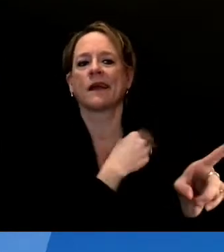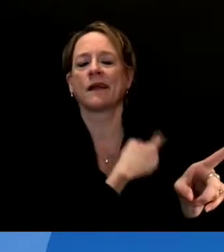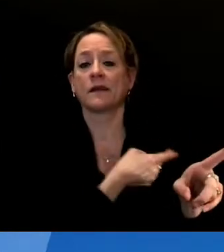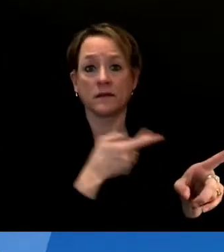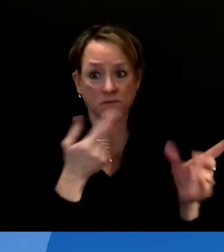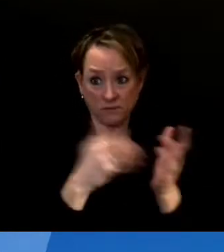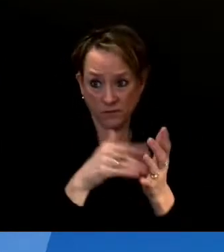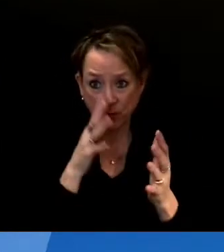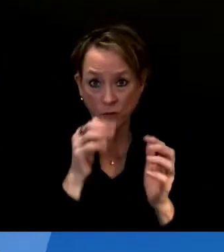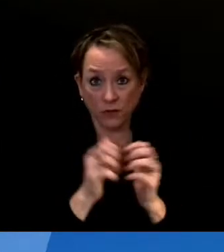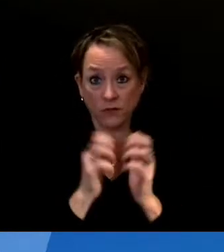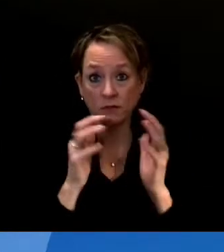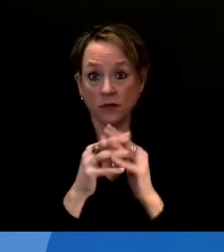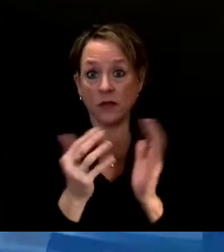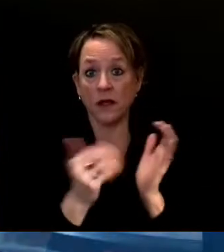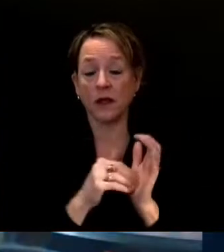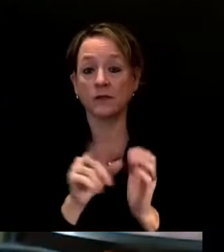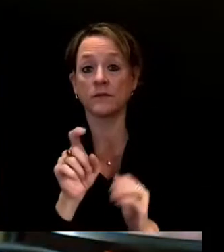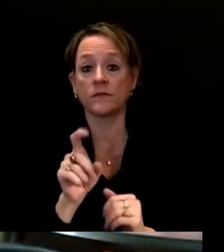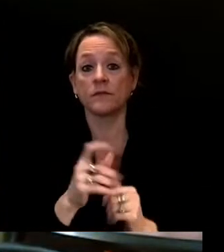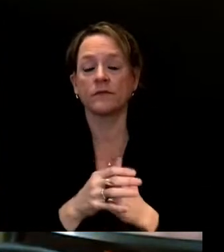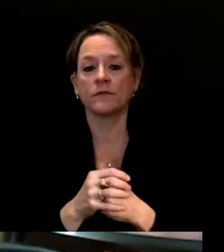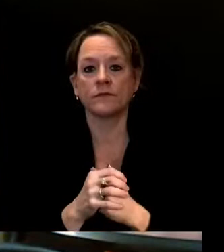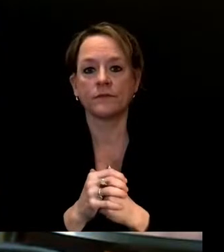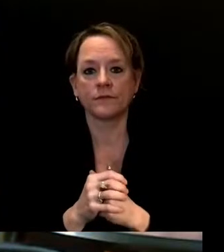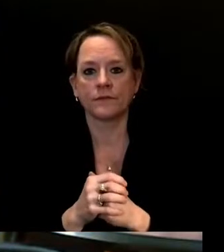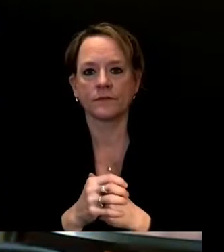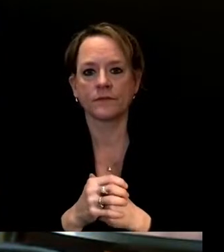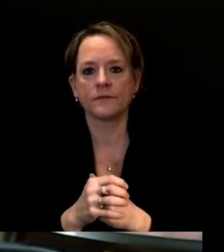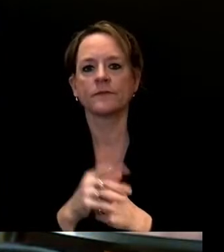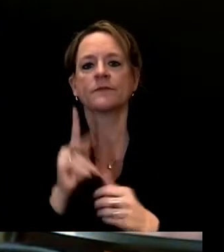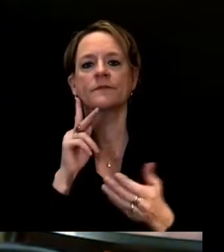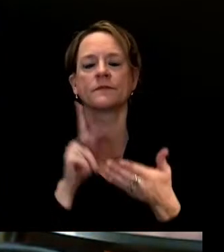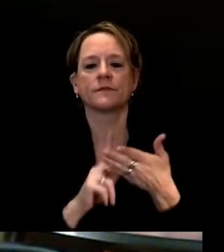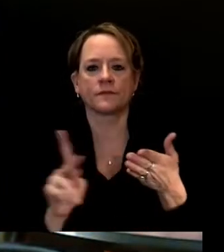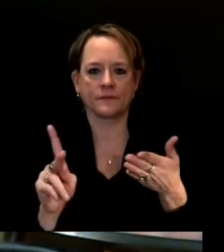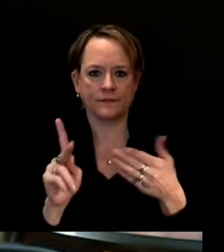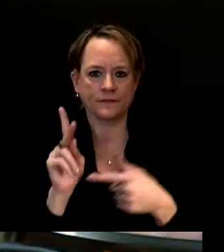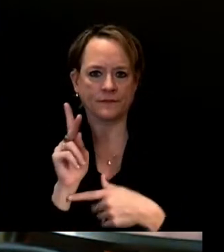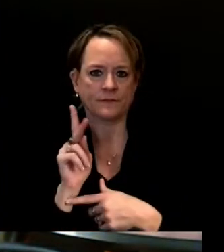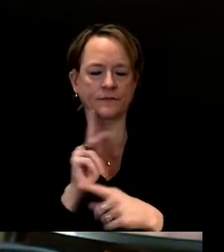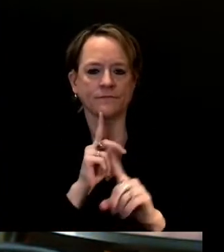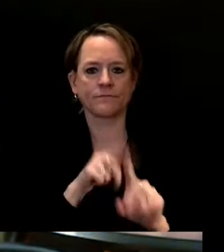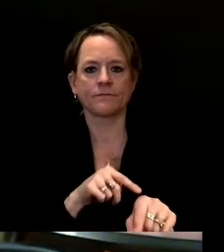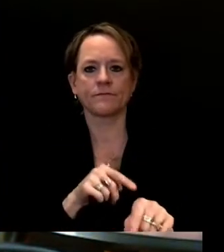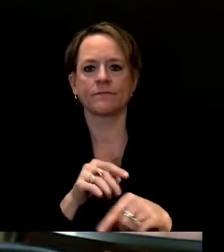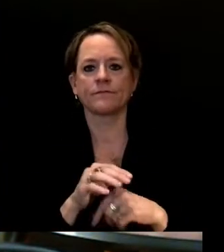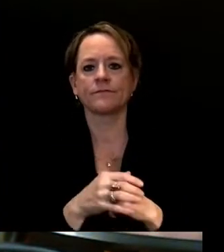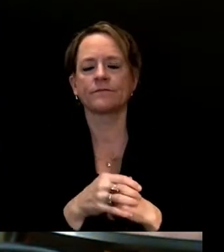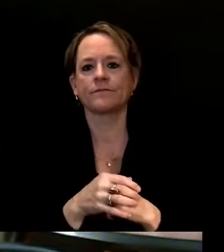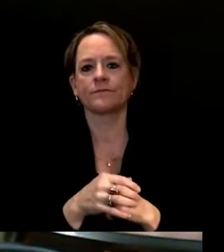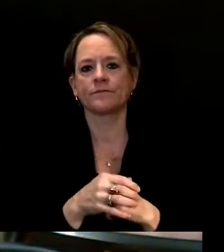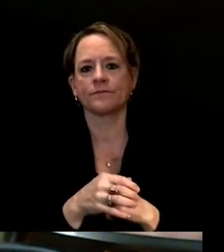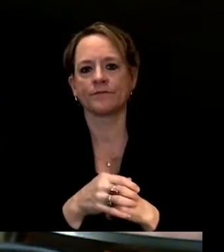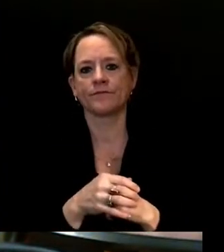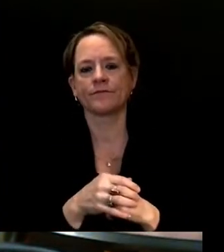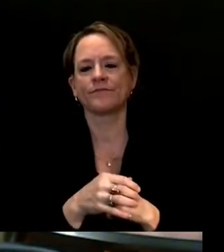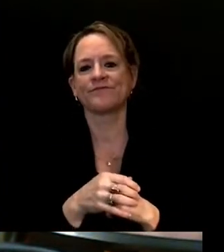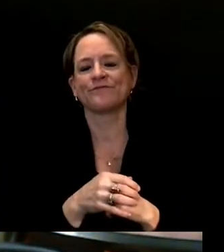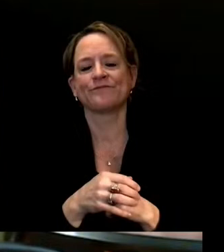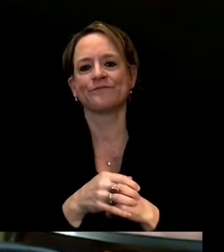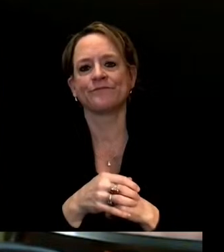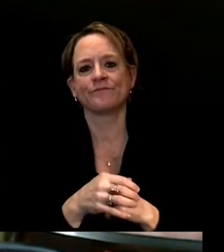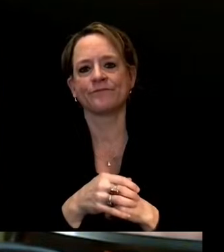What we're finding is that the capacity that we need to build in our healthcare settings is human capacity. It is